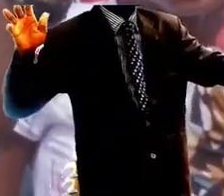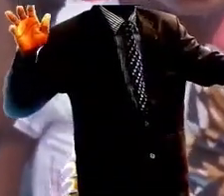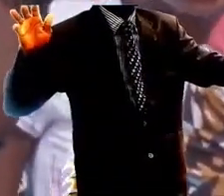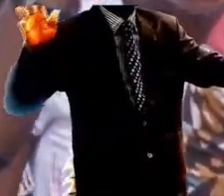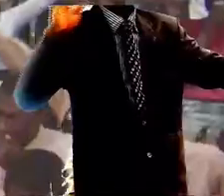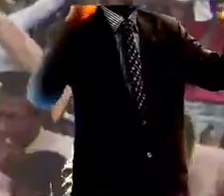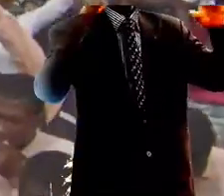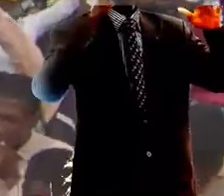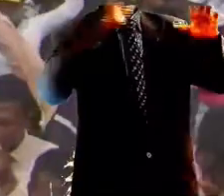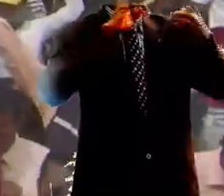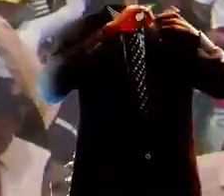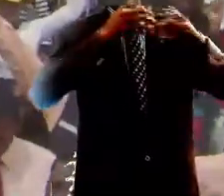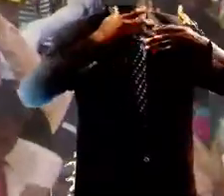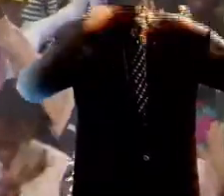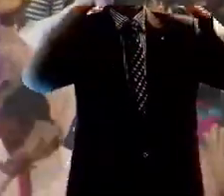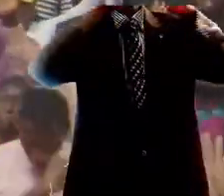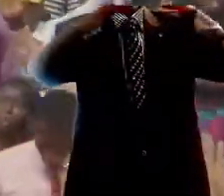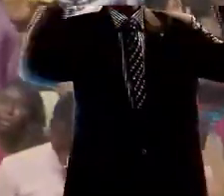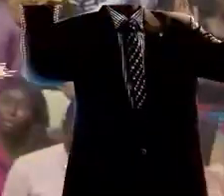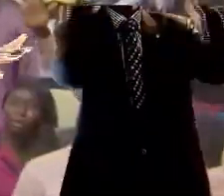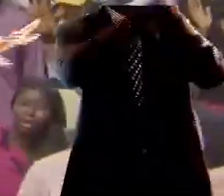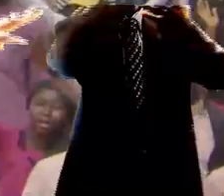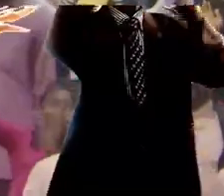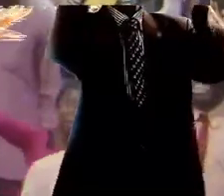blessing down upon your life.